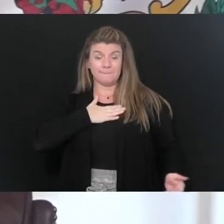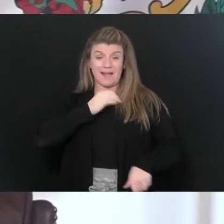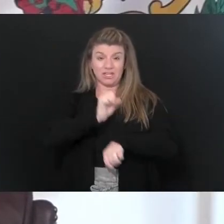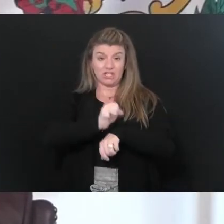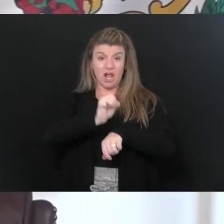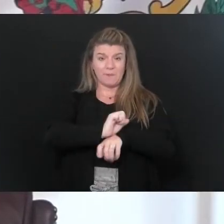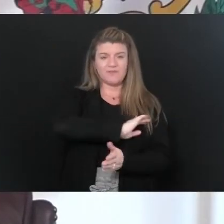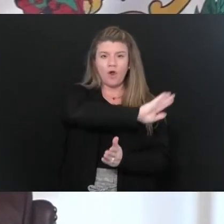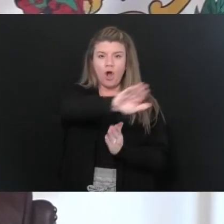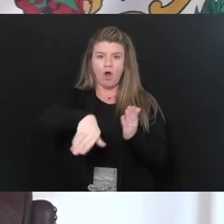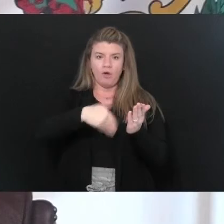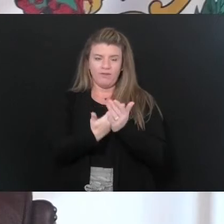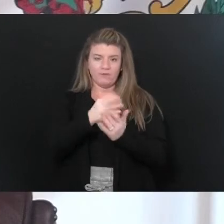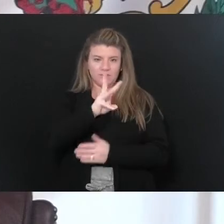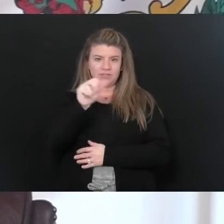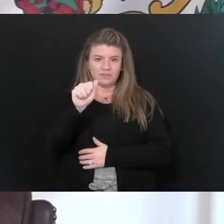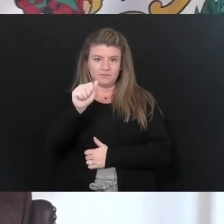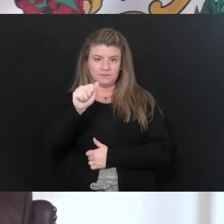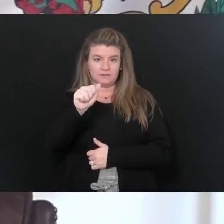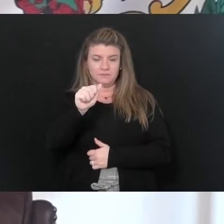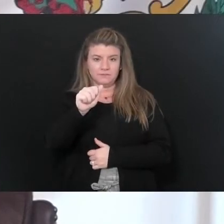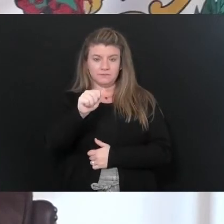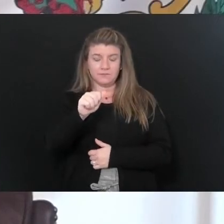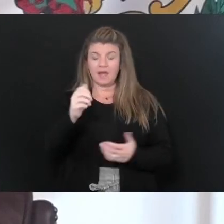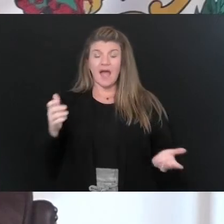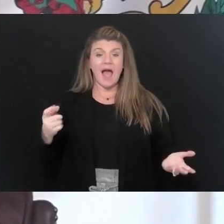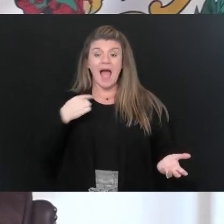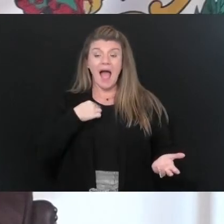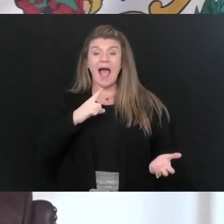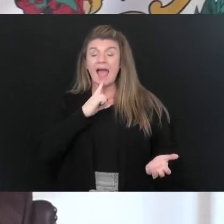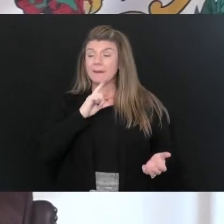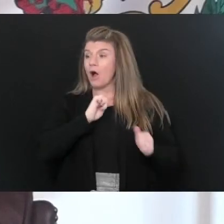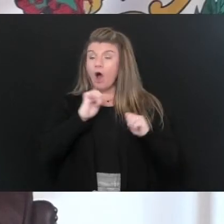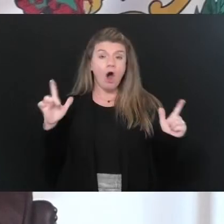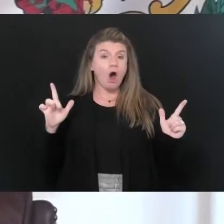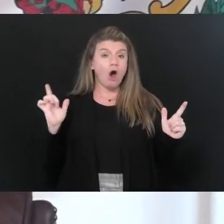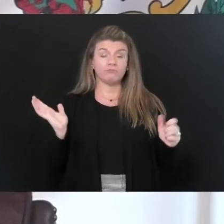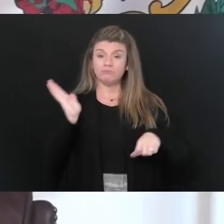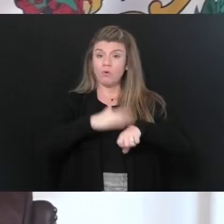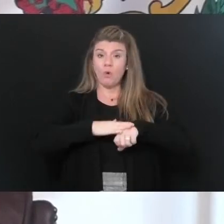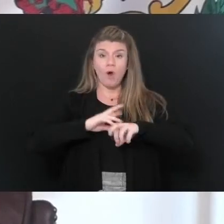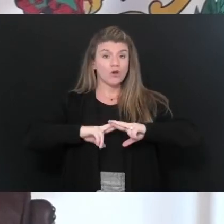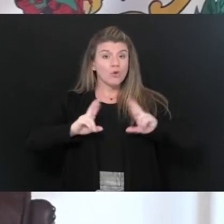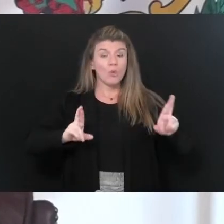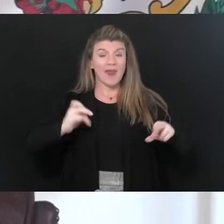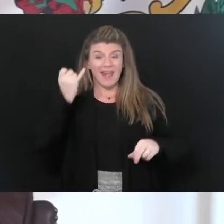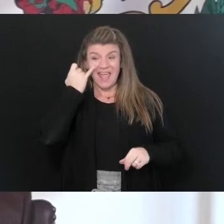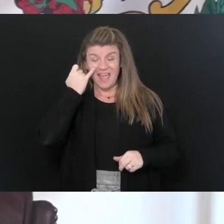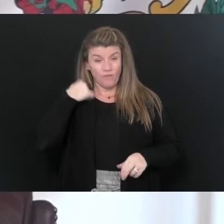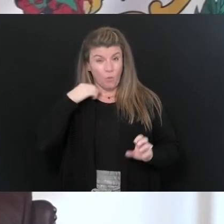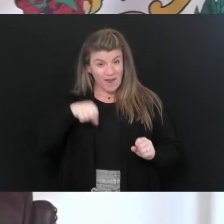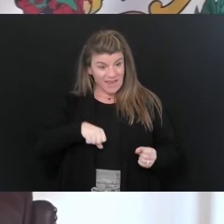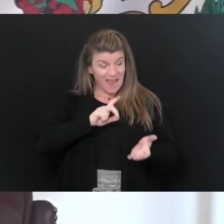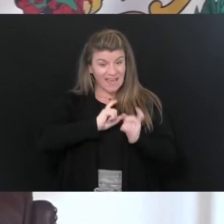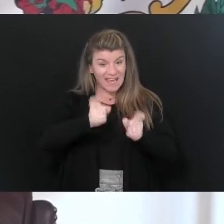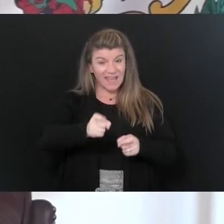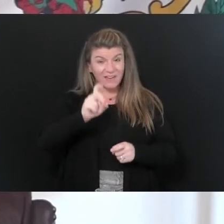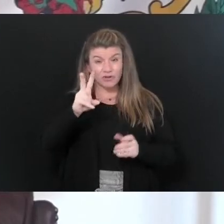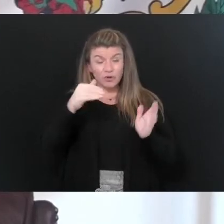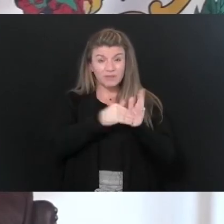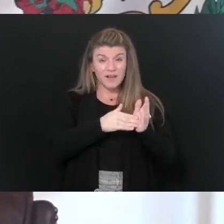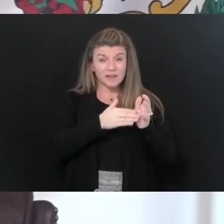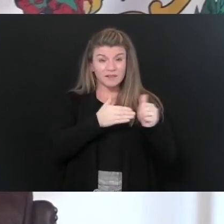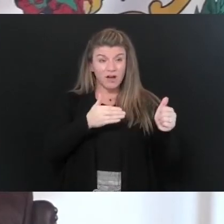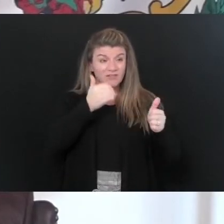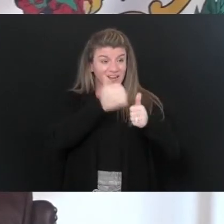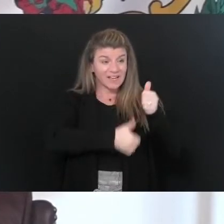all West Virginians. Absolutely, I'm all on board. If we can give $2,000 to our families, or